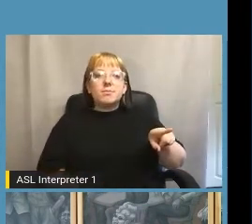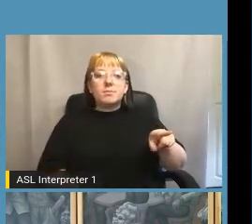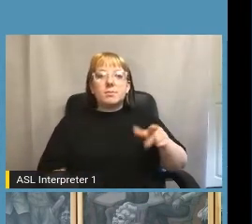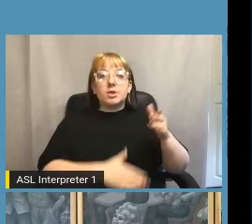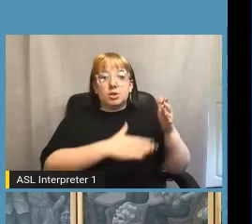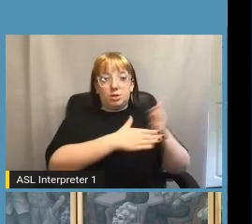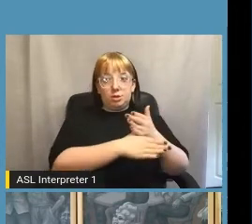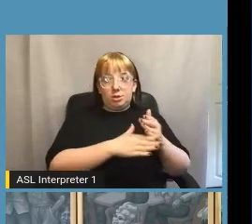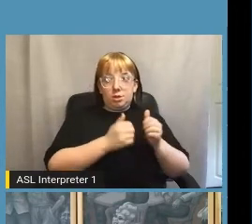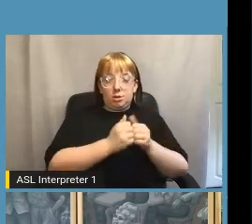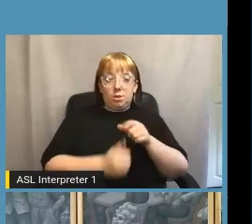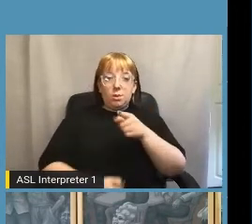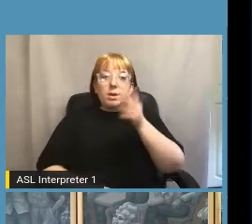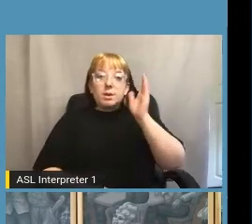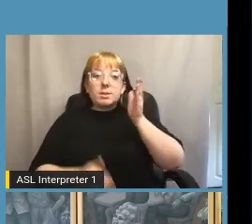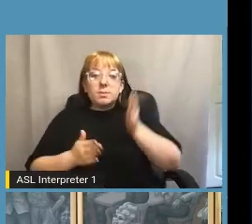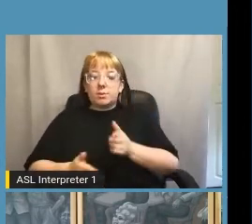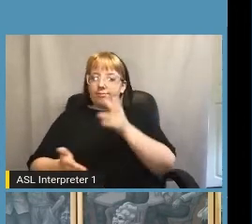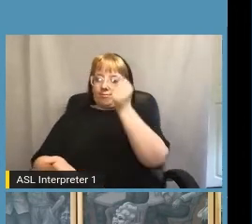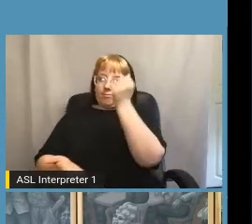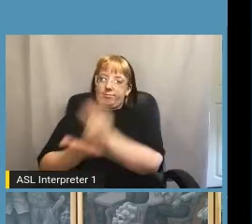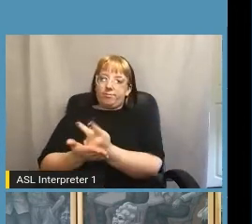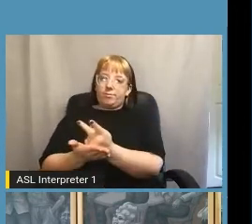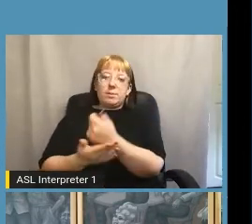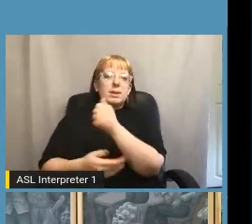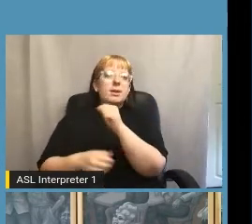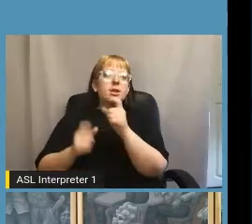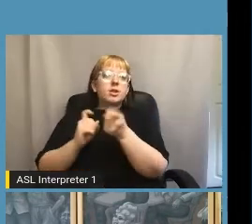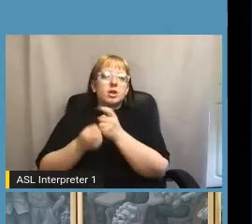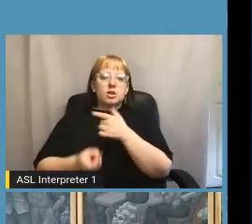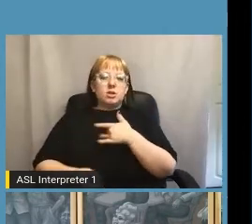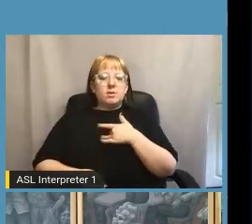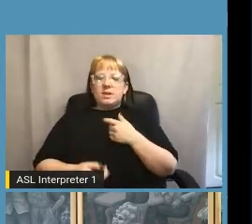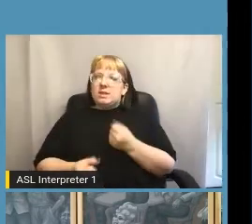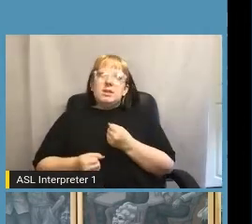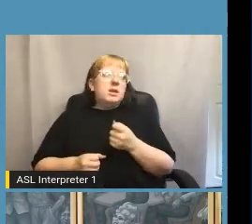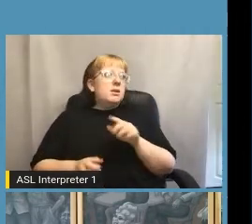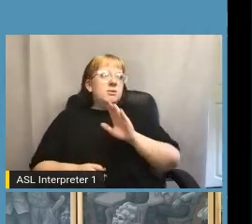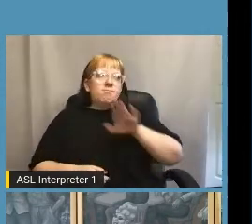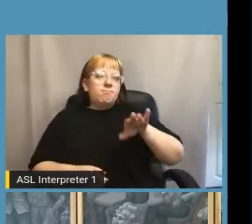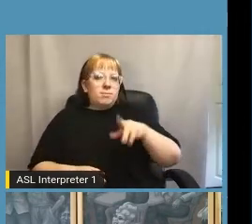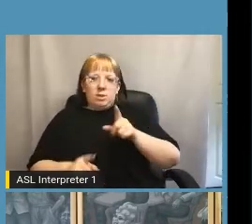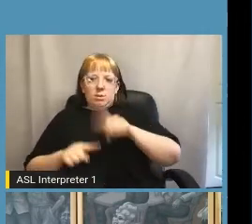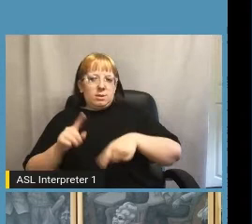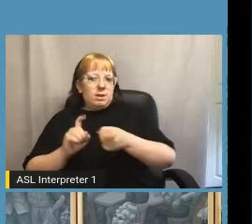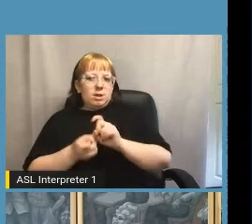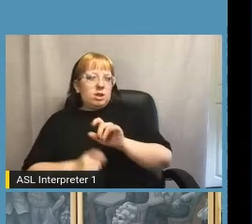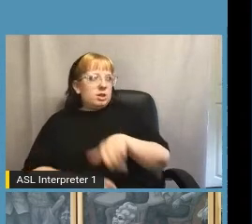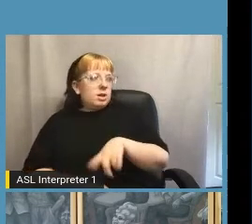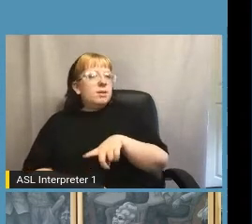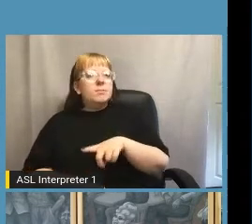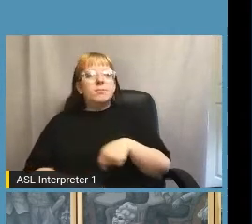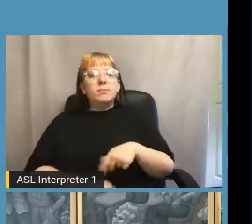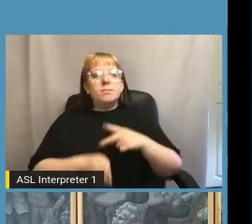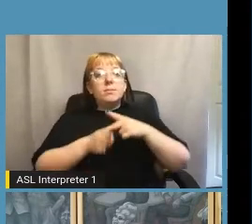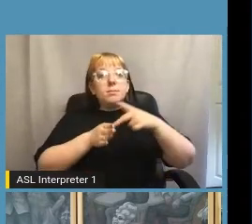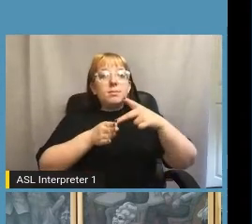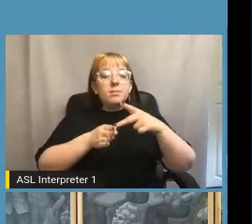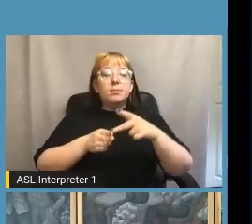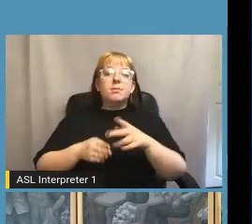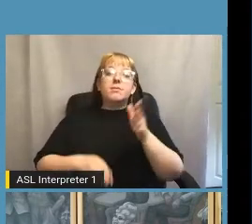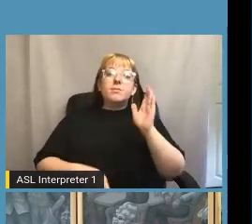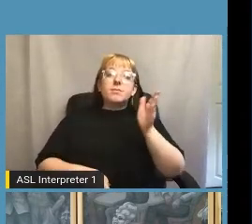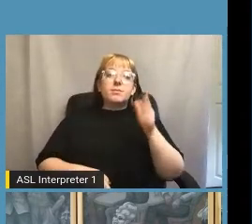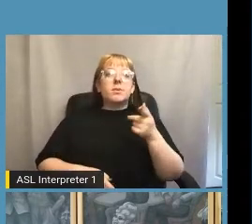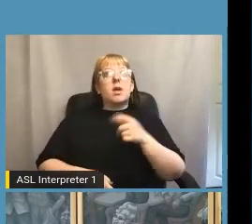the speakers for their approval and any changes that they feel strongly should be made. We record a final professional narration, and then we do another round of